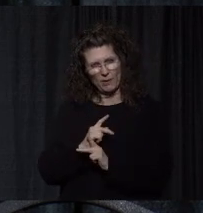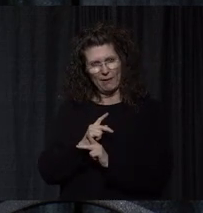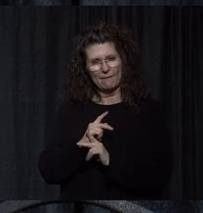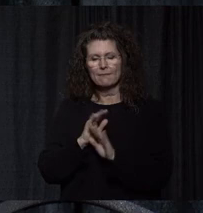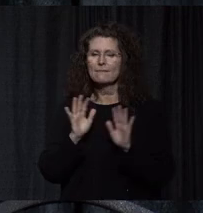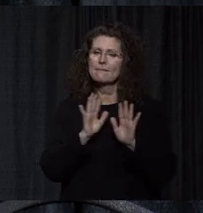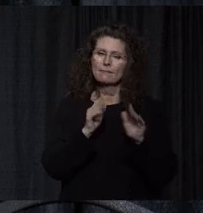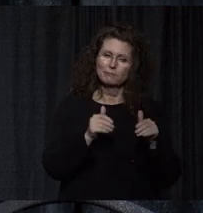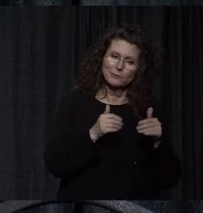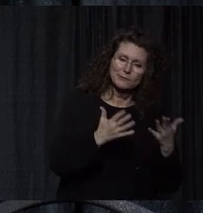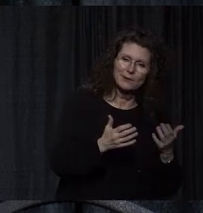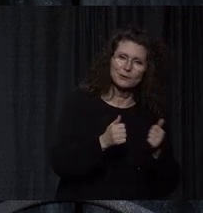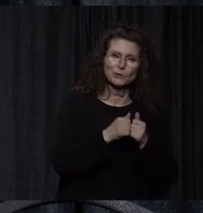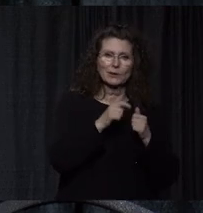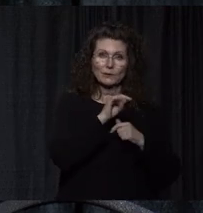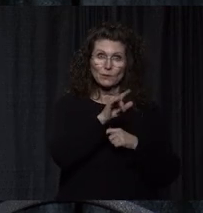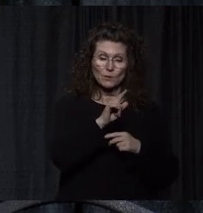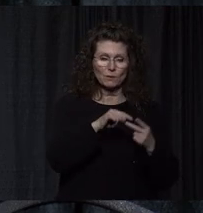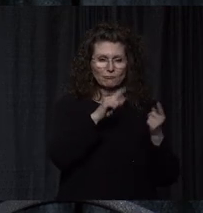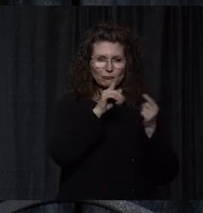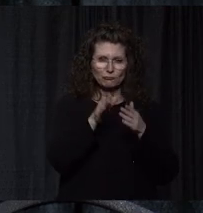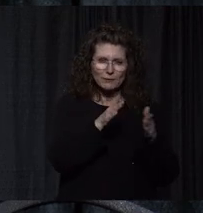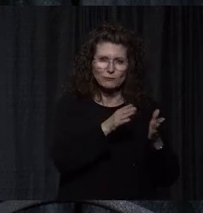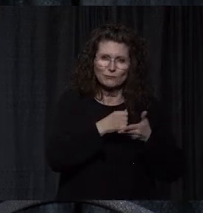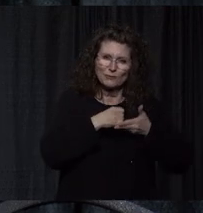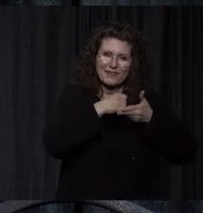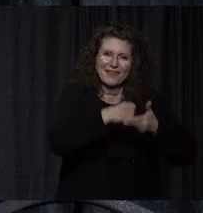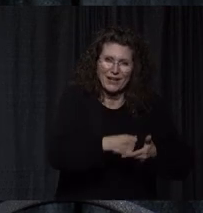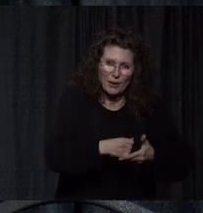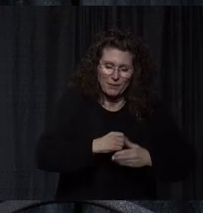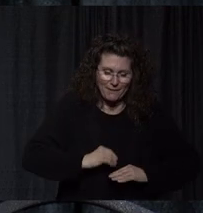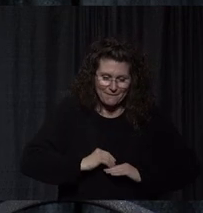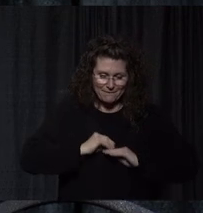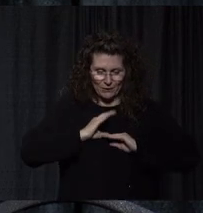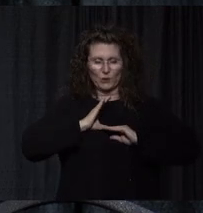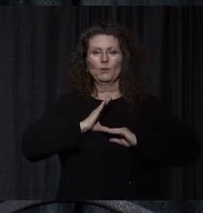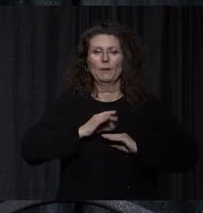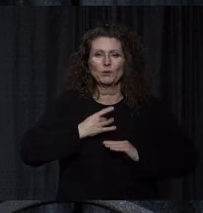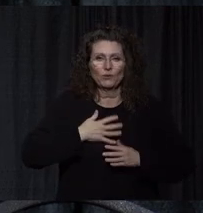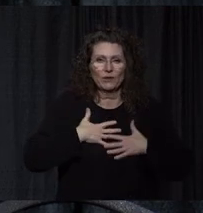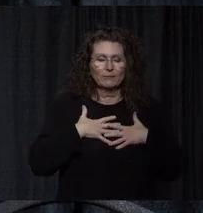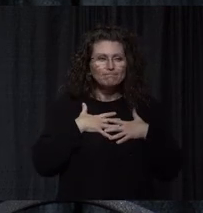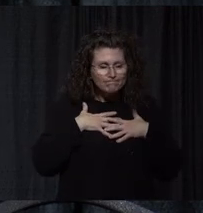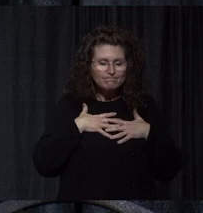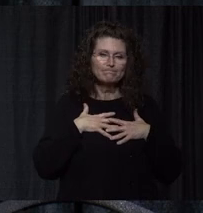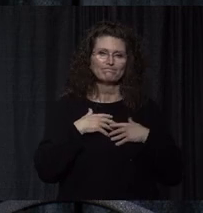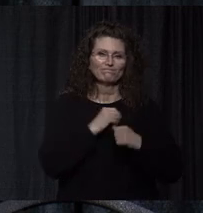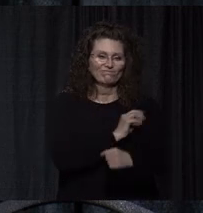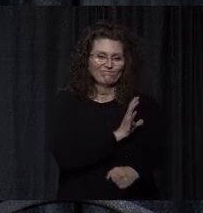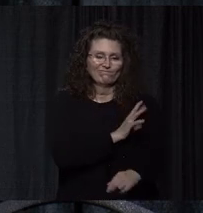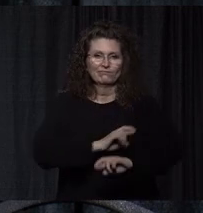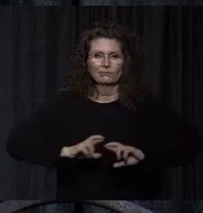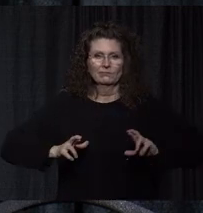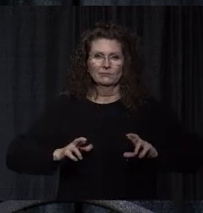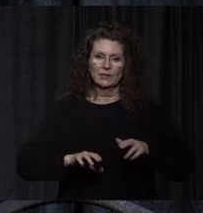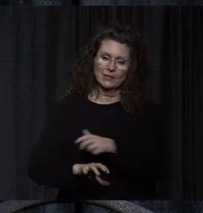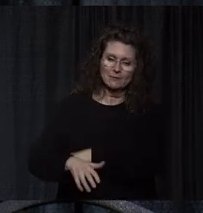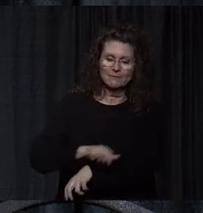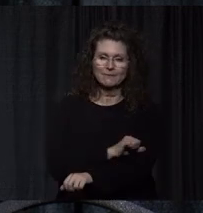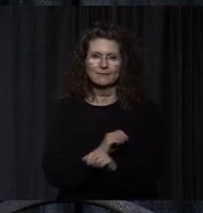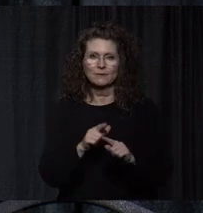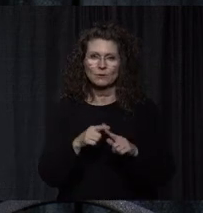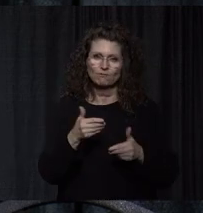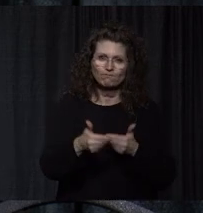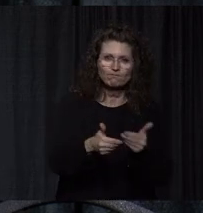will fortify you to withstand the stresses and strains and oppressions that will come at